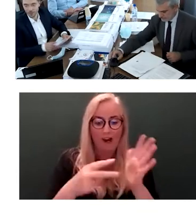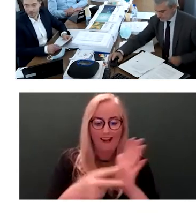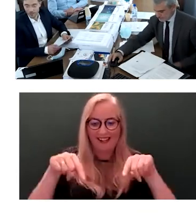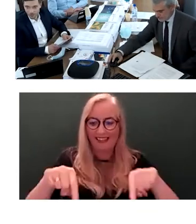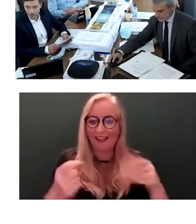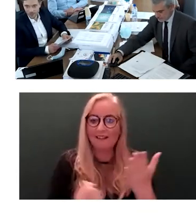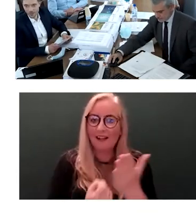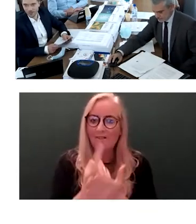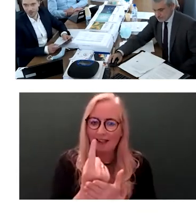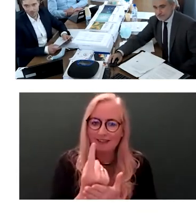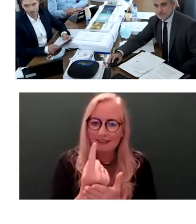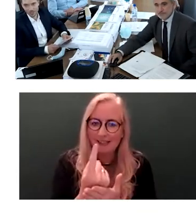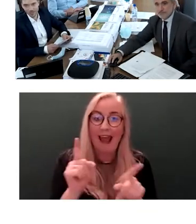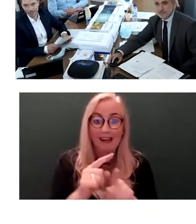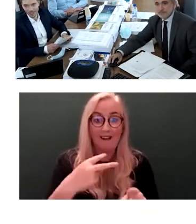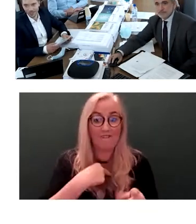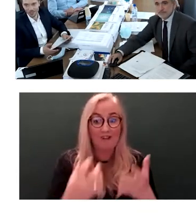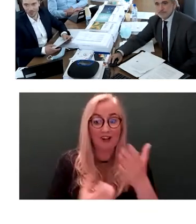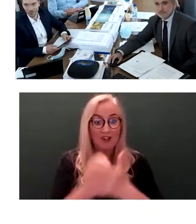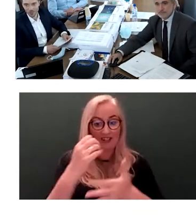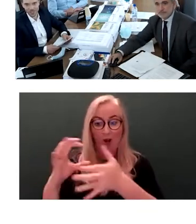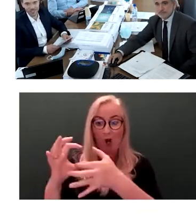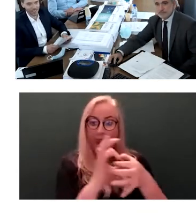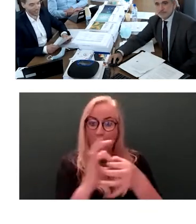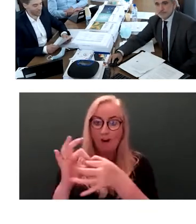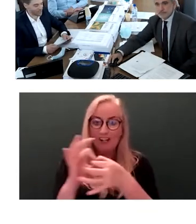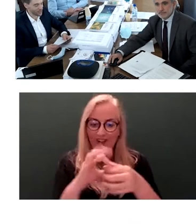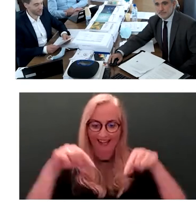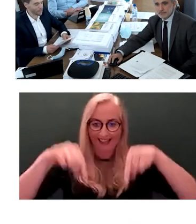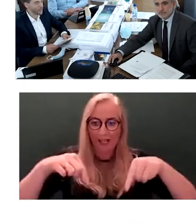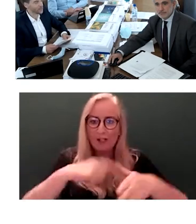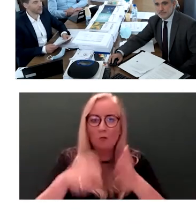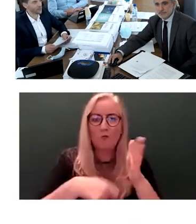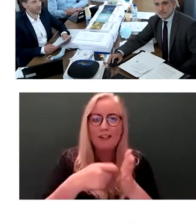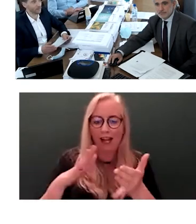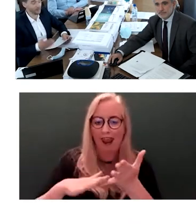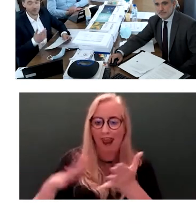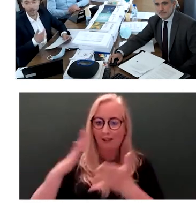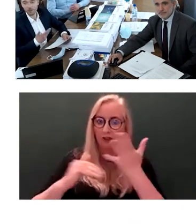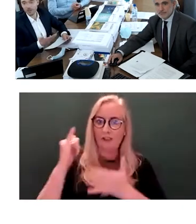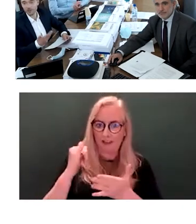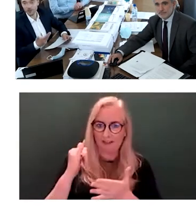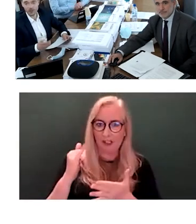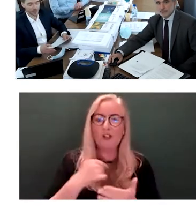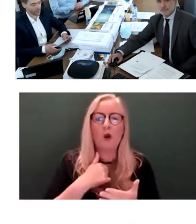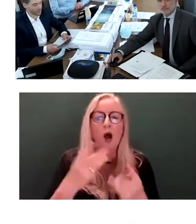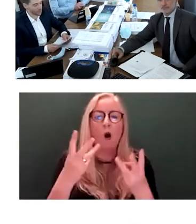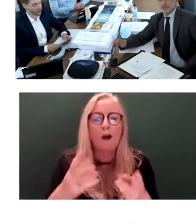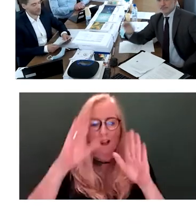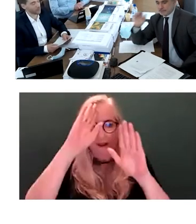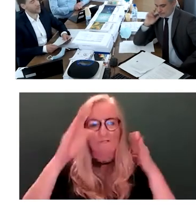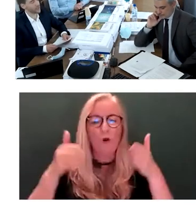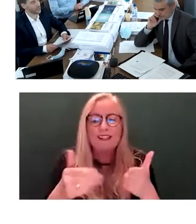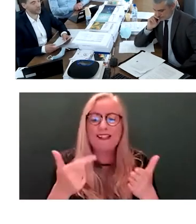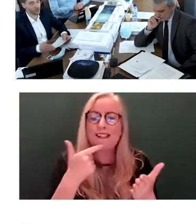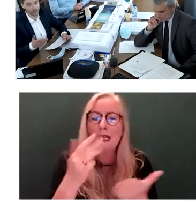for our very, very successful collaboration on this project last year. So I would like to focus in the second part